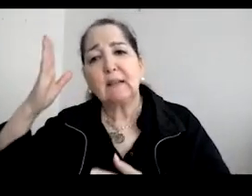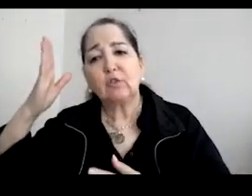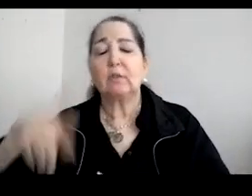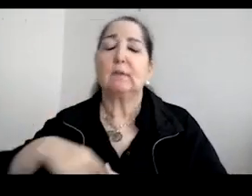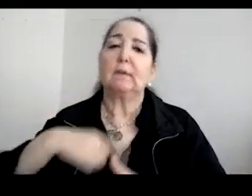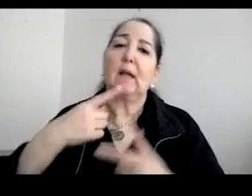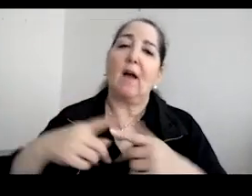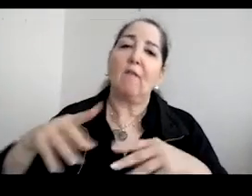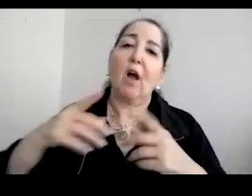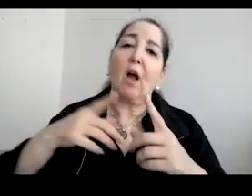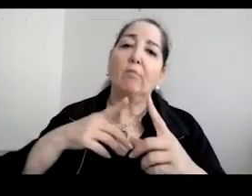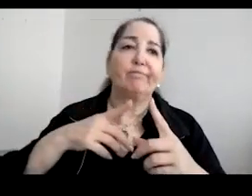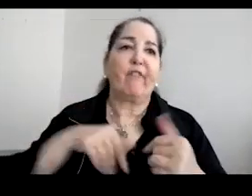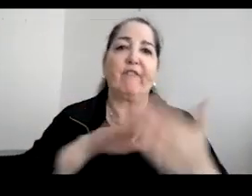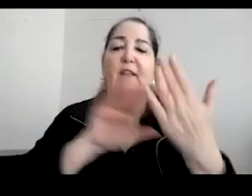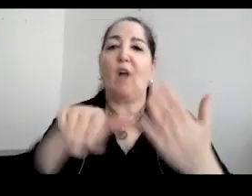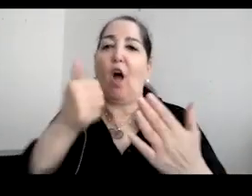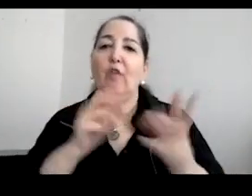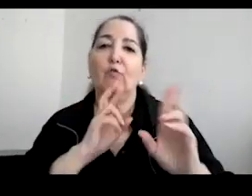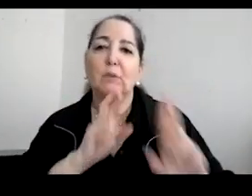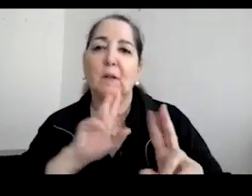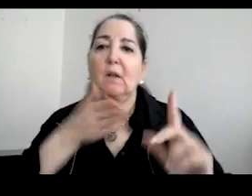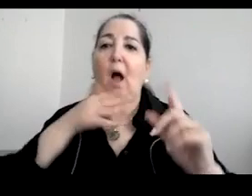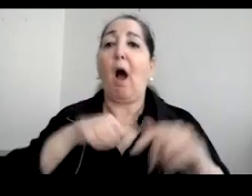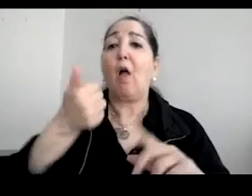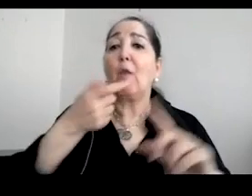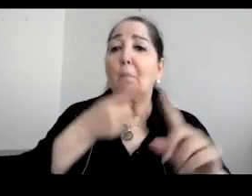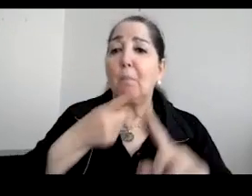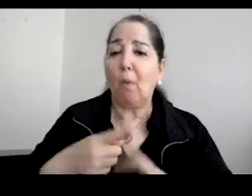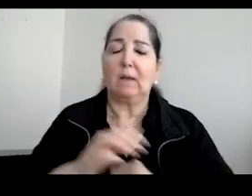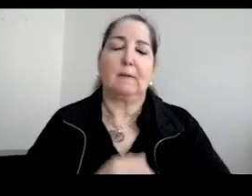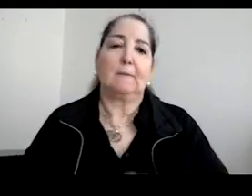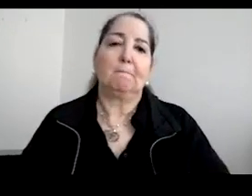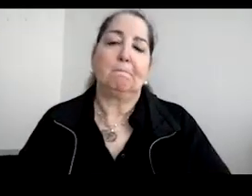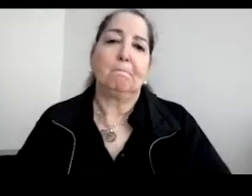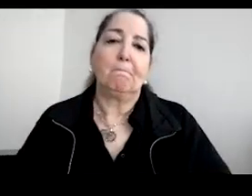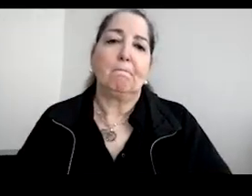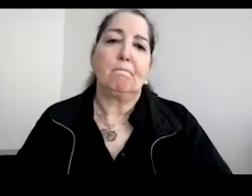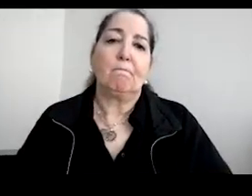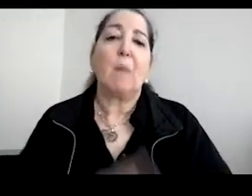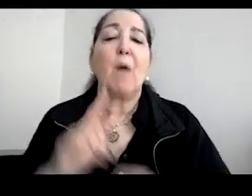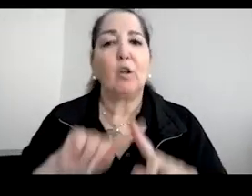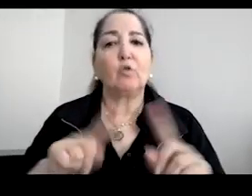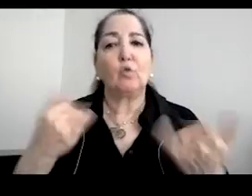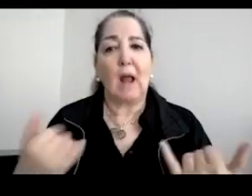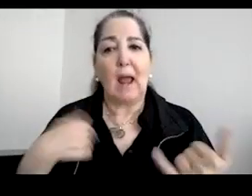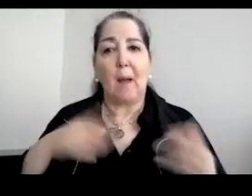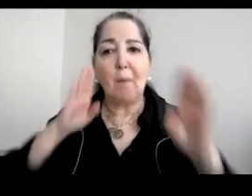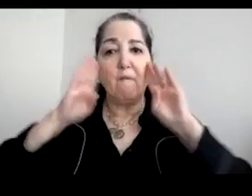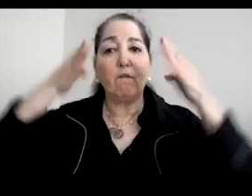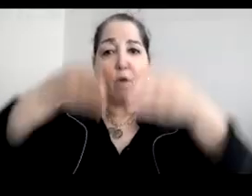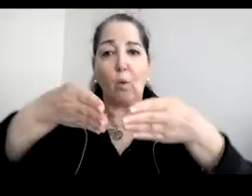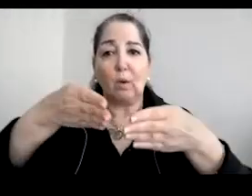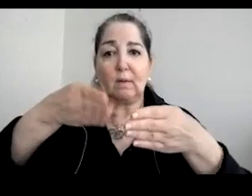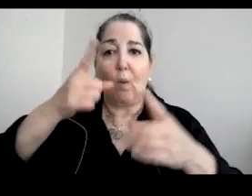including food aid and other sorts of aid. Today, what I'm really going to focus on is just the set